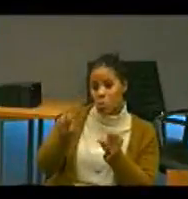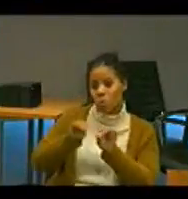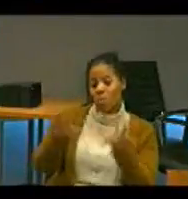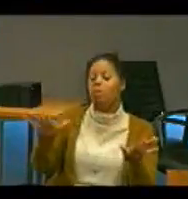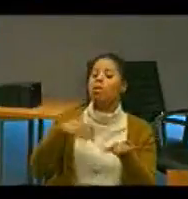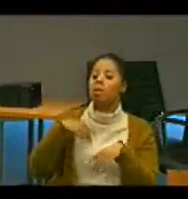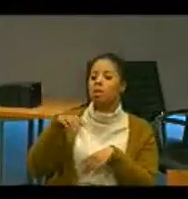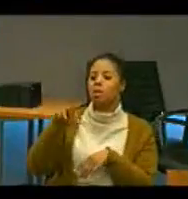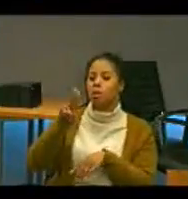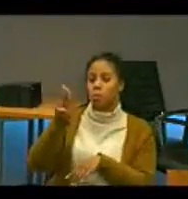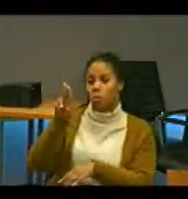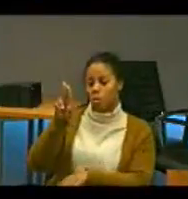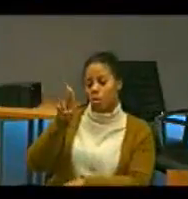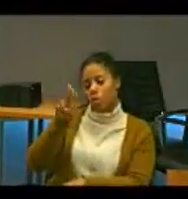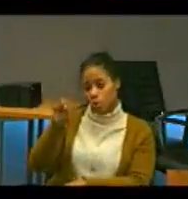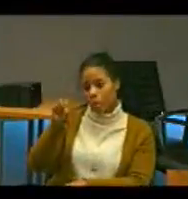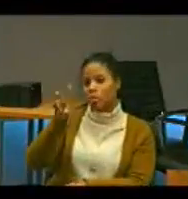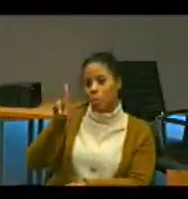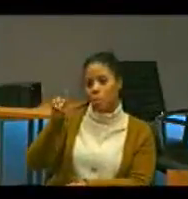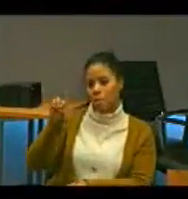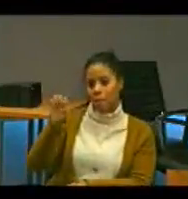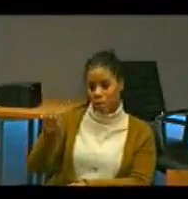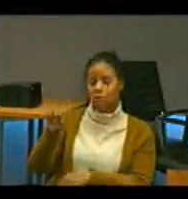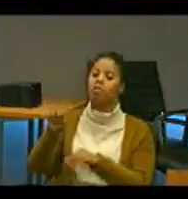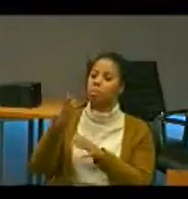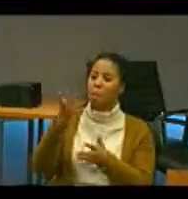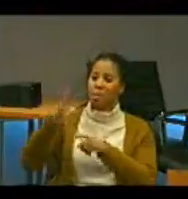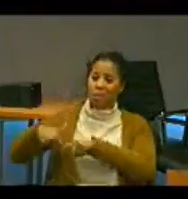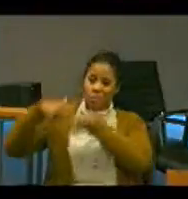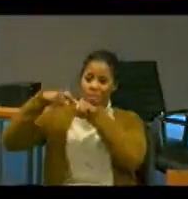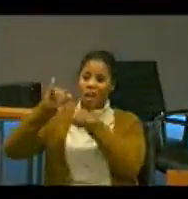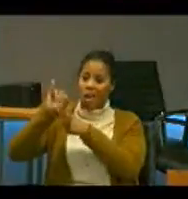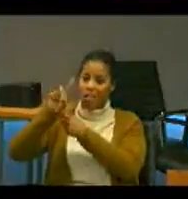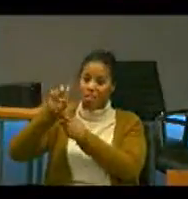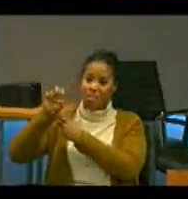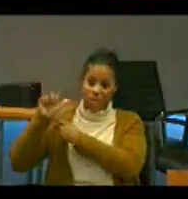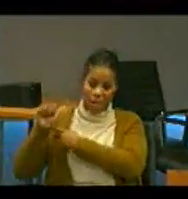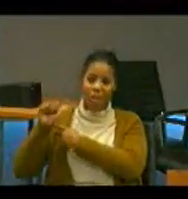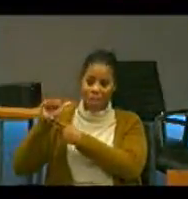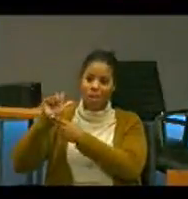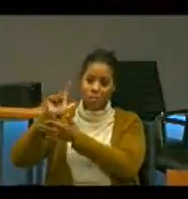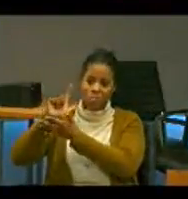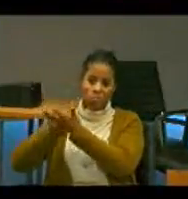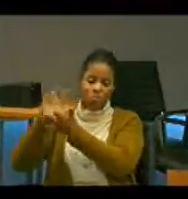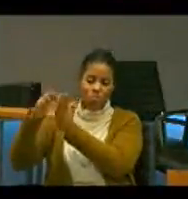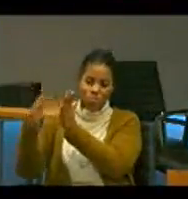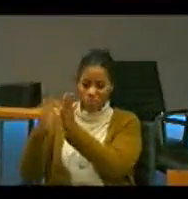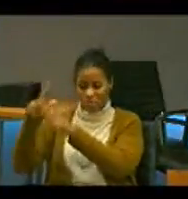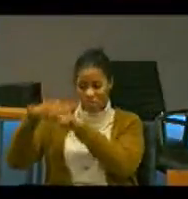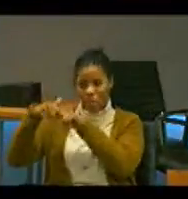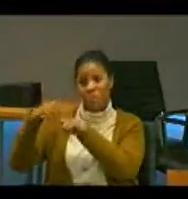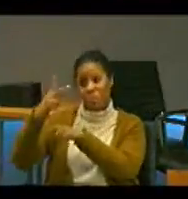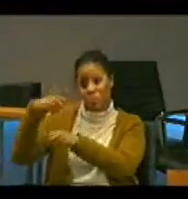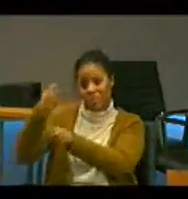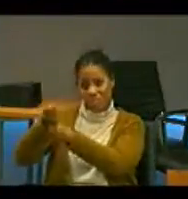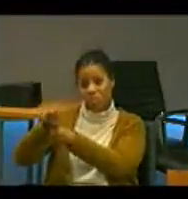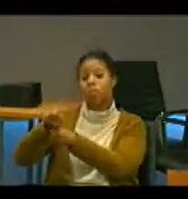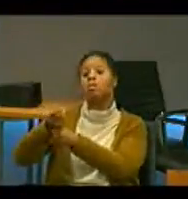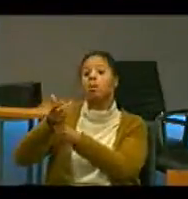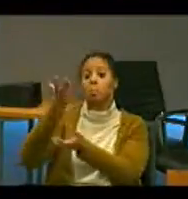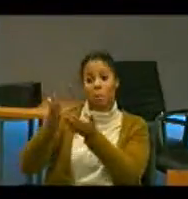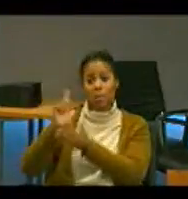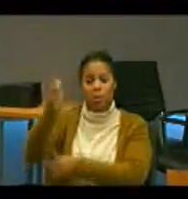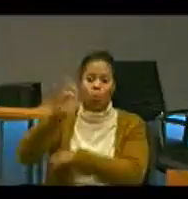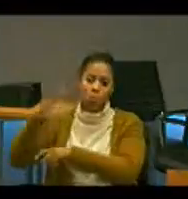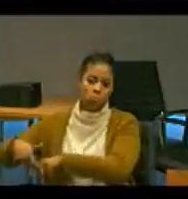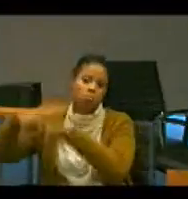delay implementation of the IDEA Equity and IDEA Rule by 2 years, and during that time consider rescinding the rule entirely.